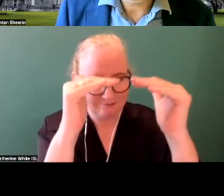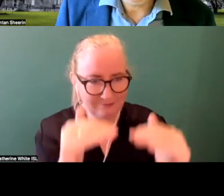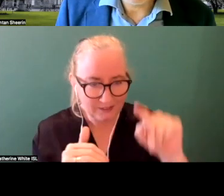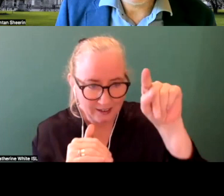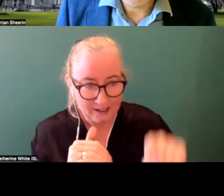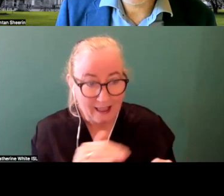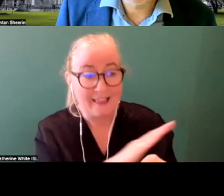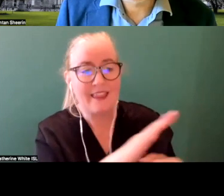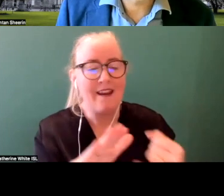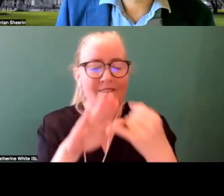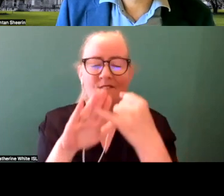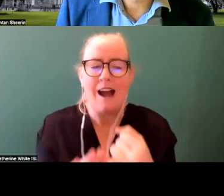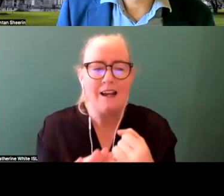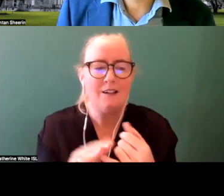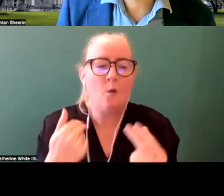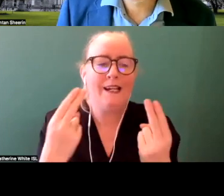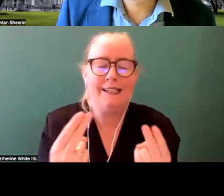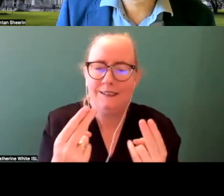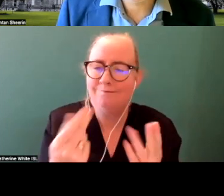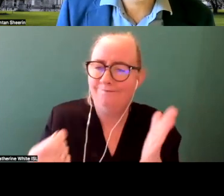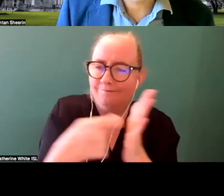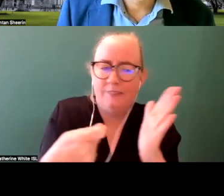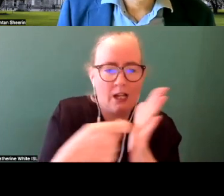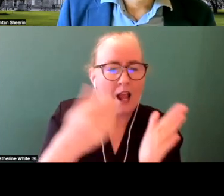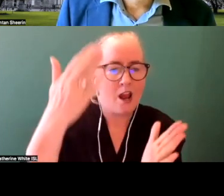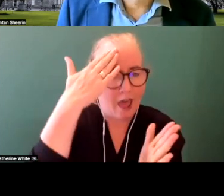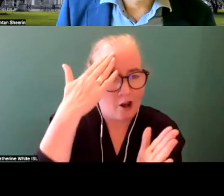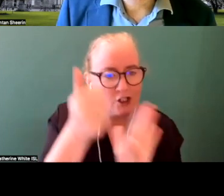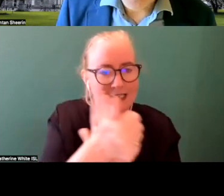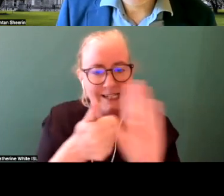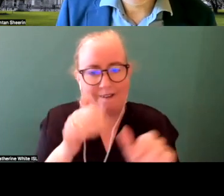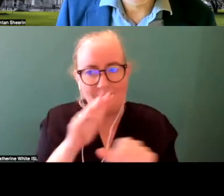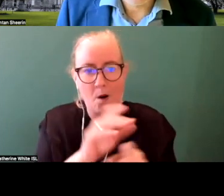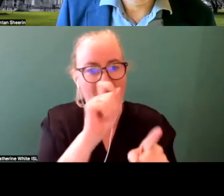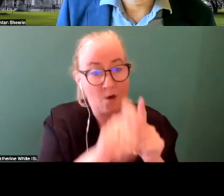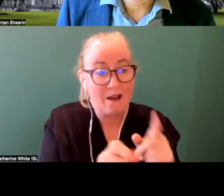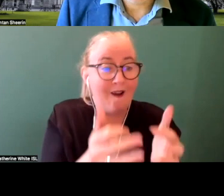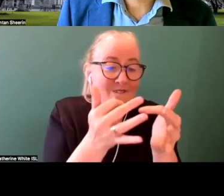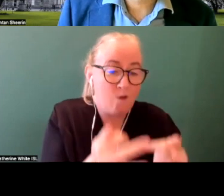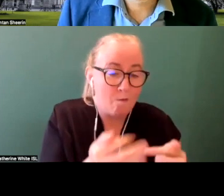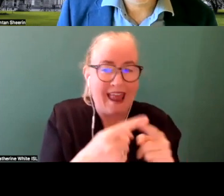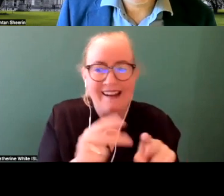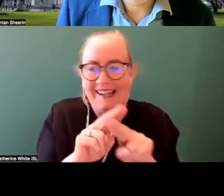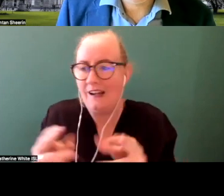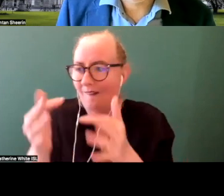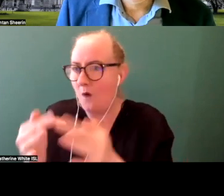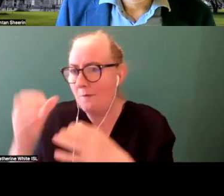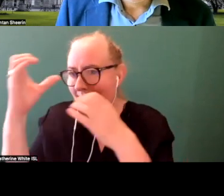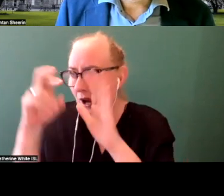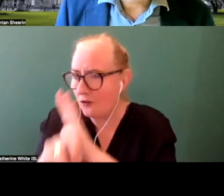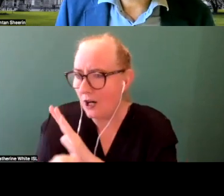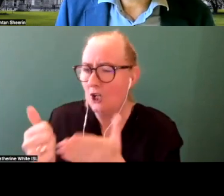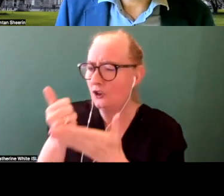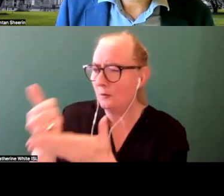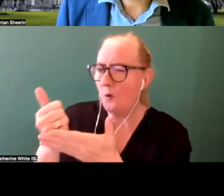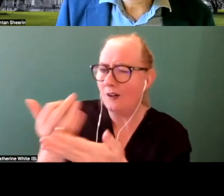finally, we need to build the knowledge and skills of professionals, formal and informal carers, and support family as well.